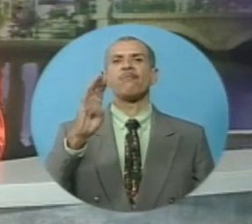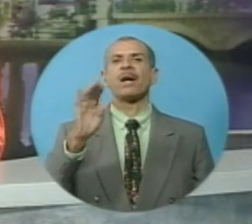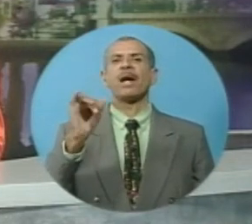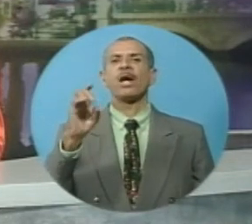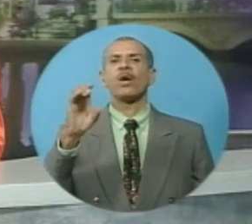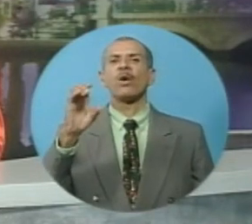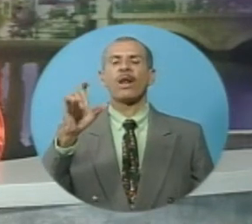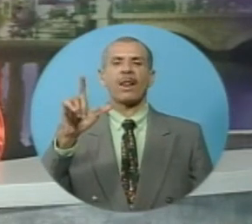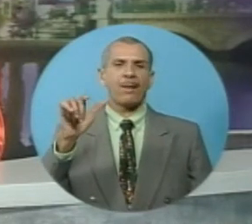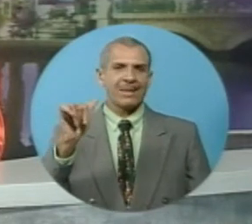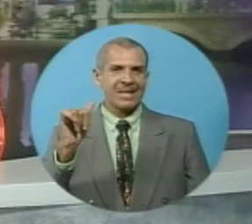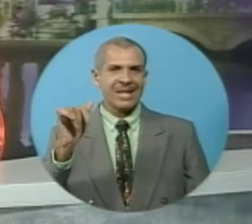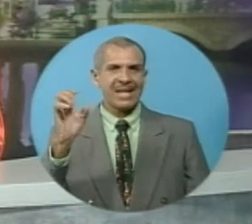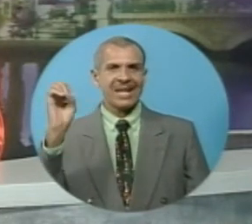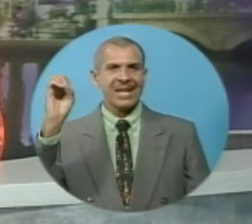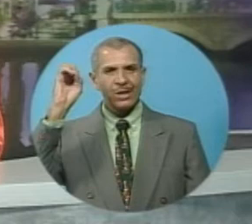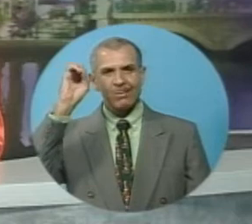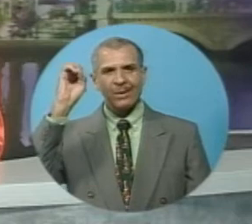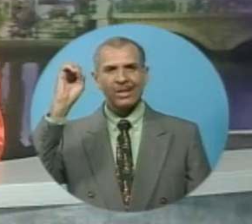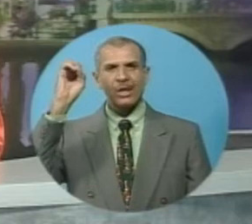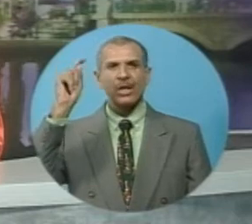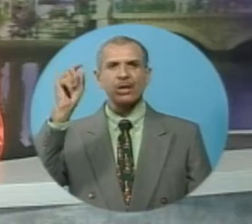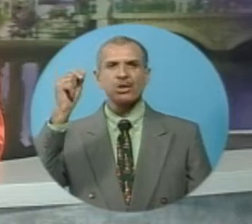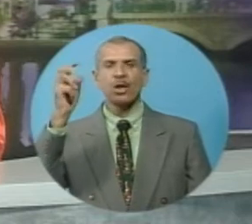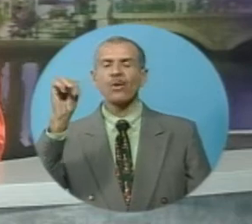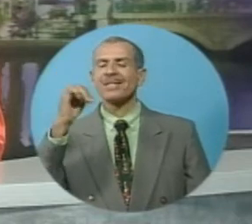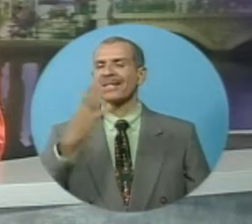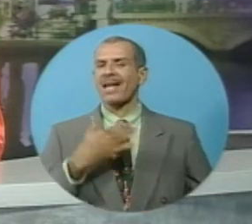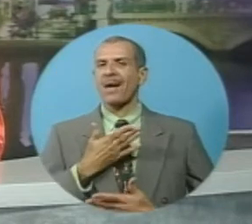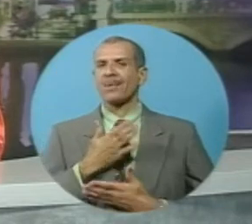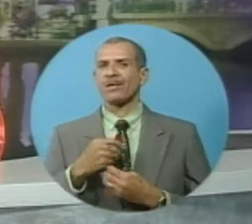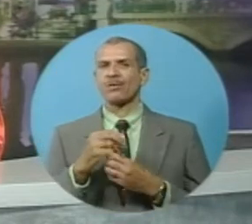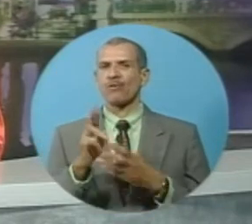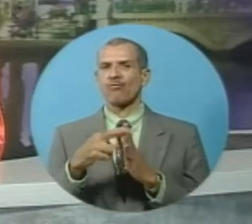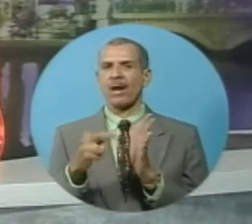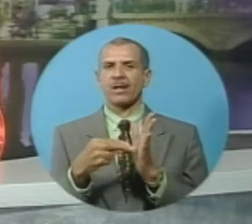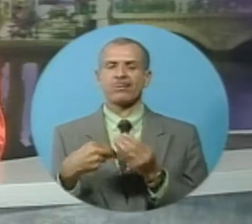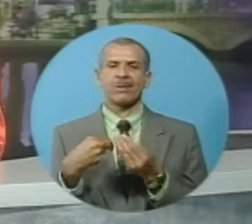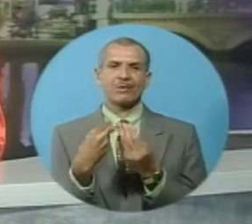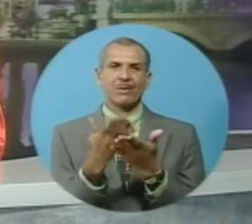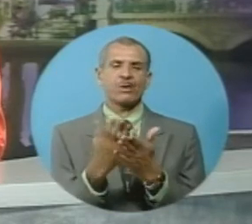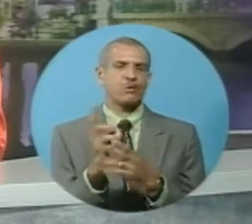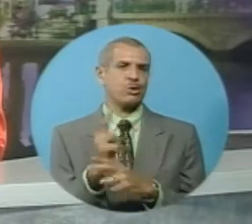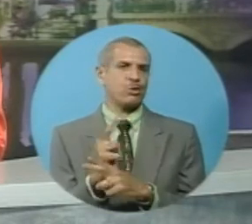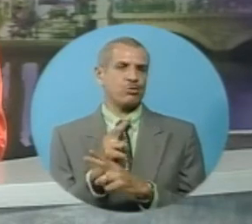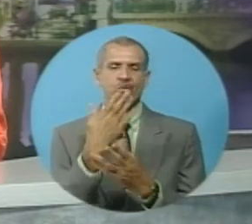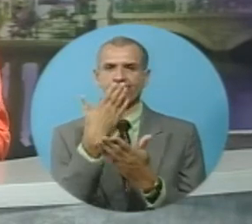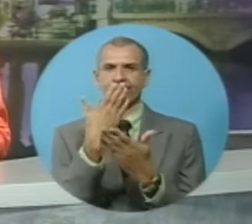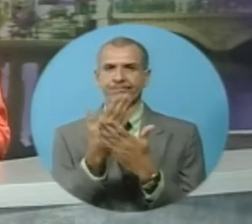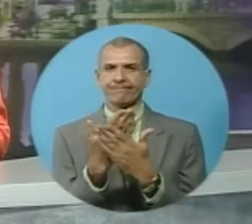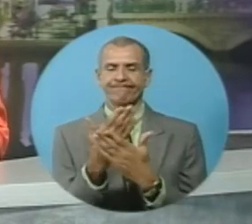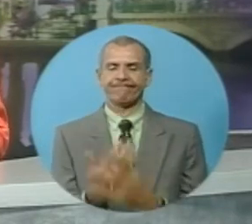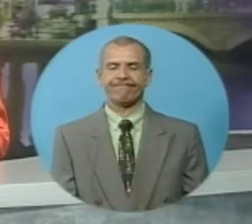Edwin Thurwell, says he is pleased to give the records over, knowing that they will be put to good use.